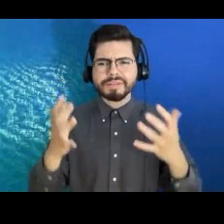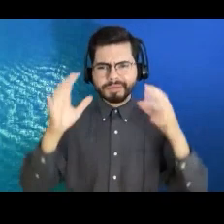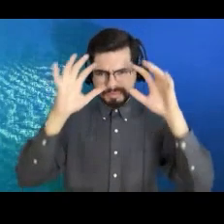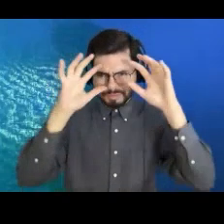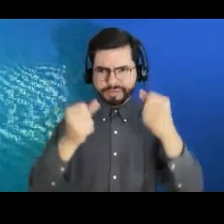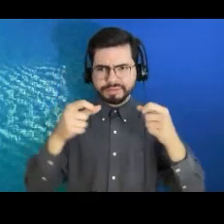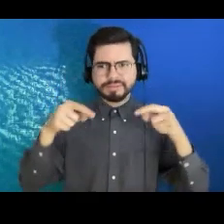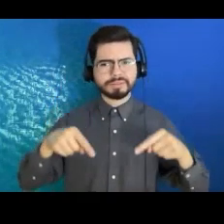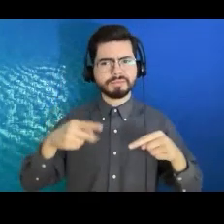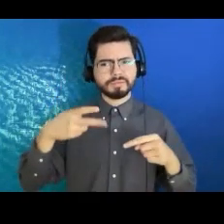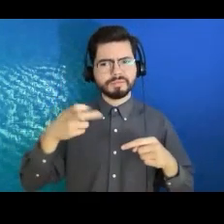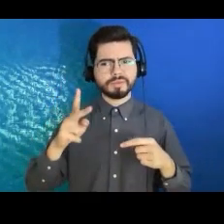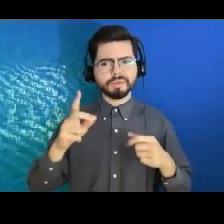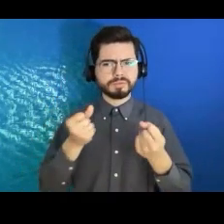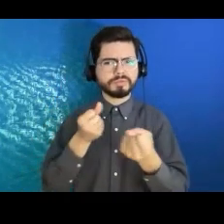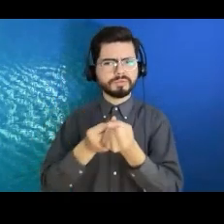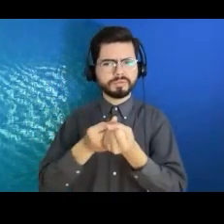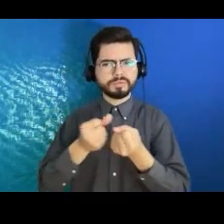support.